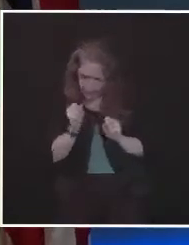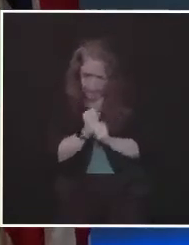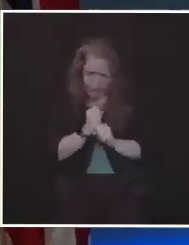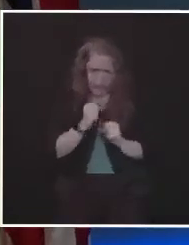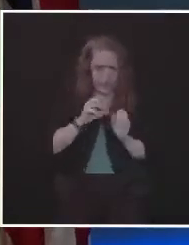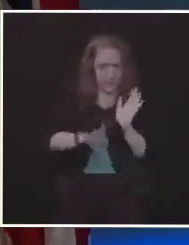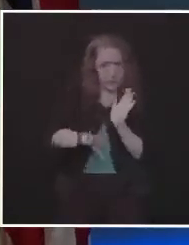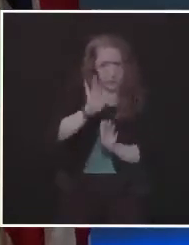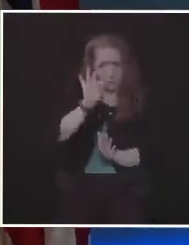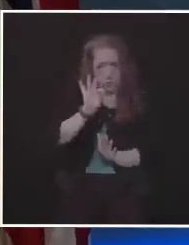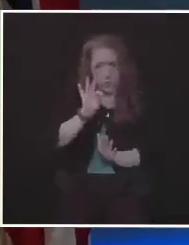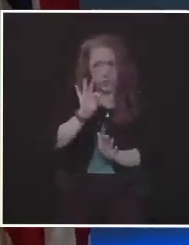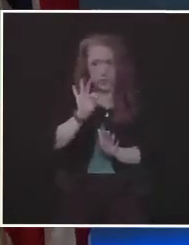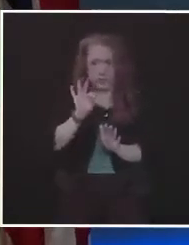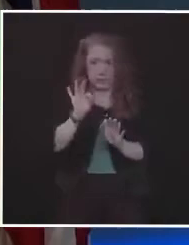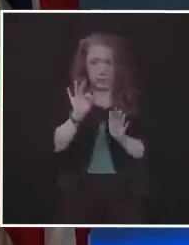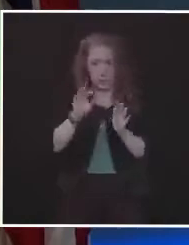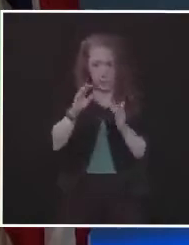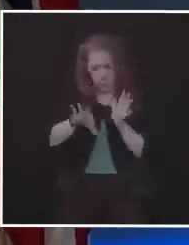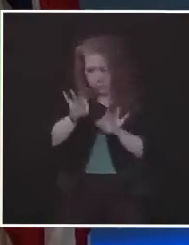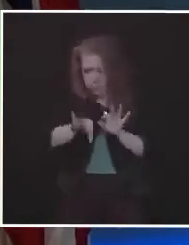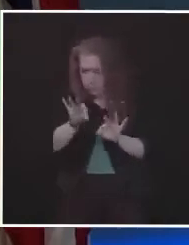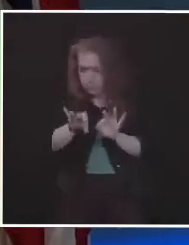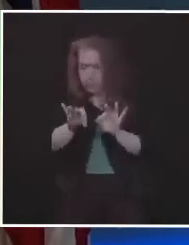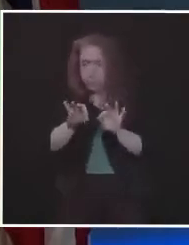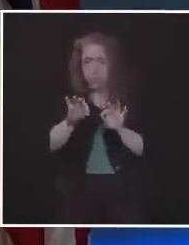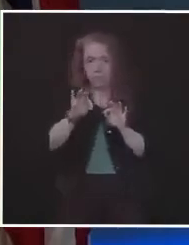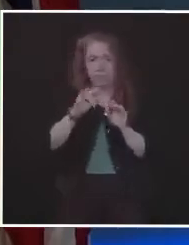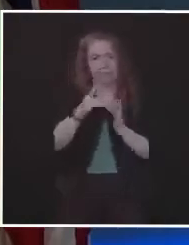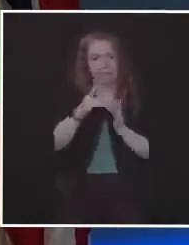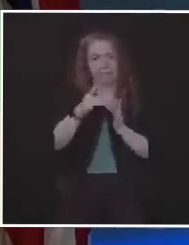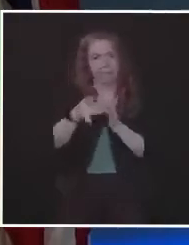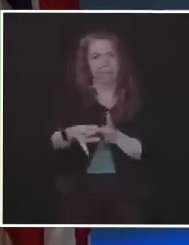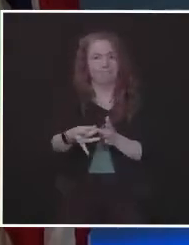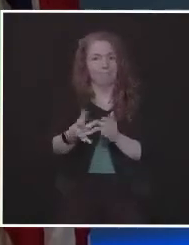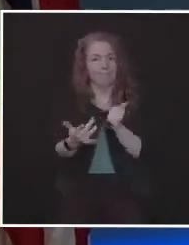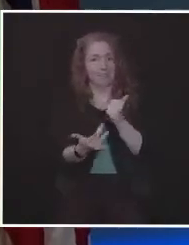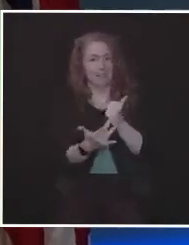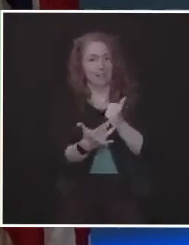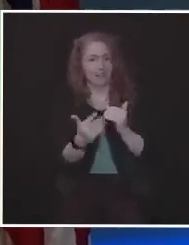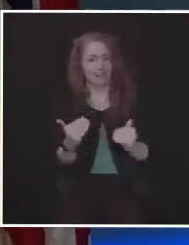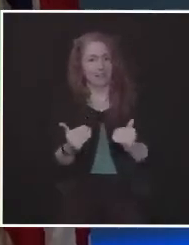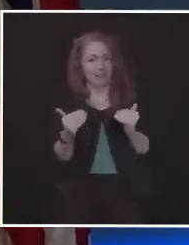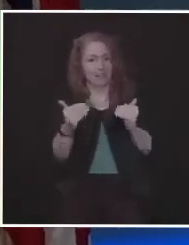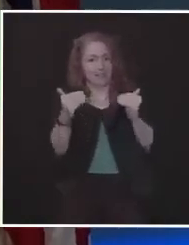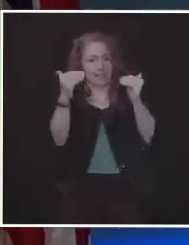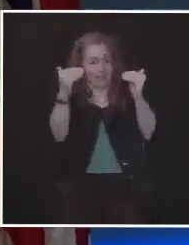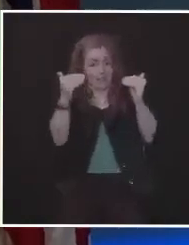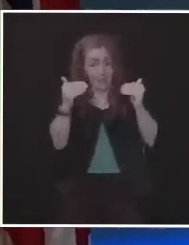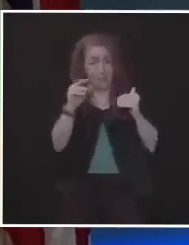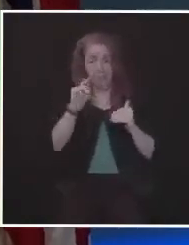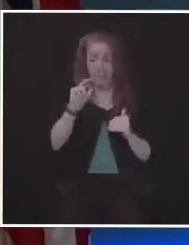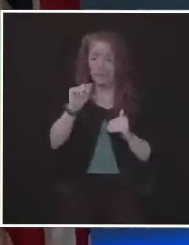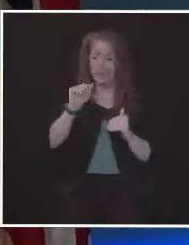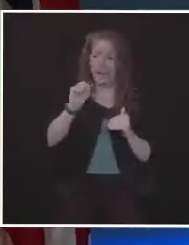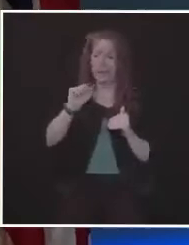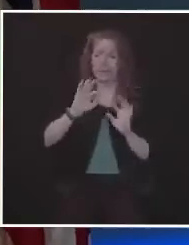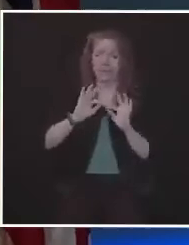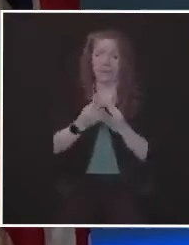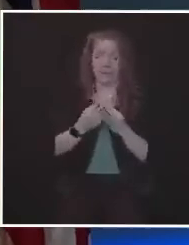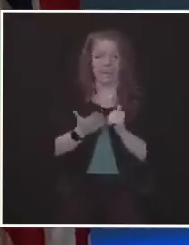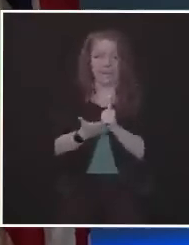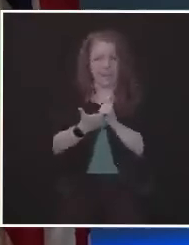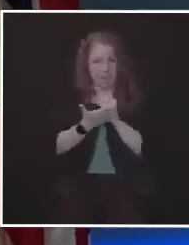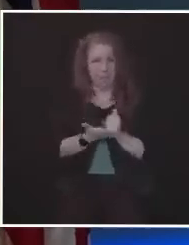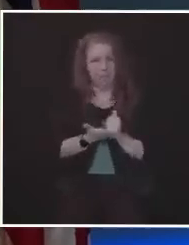technological advancements. The NASA family helps humanity every day. In